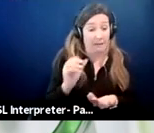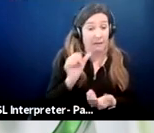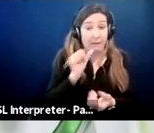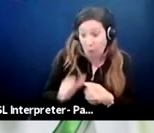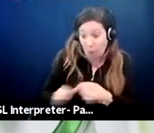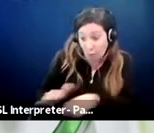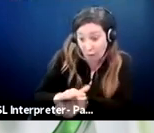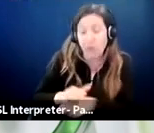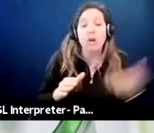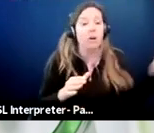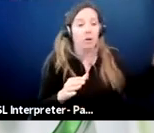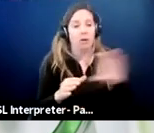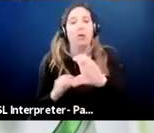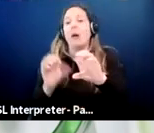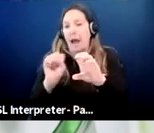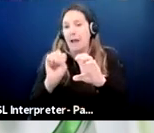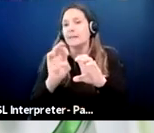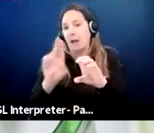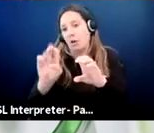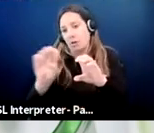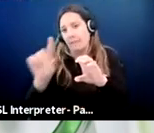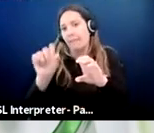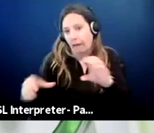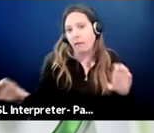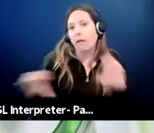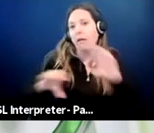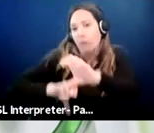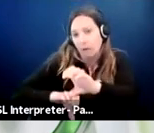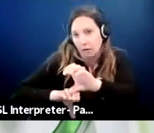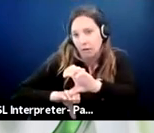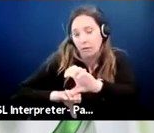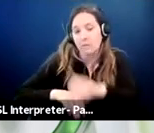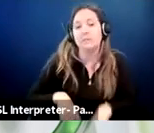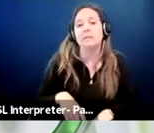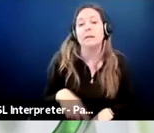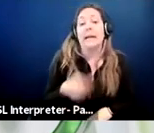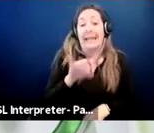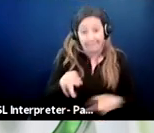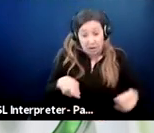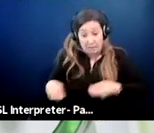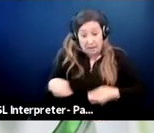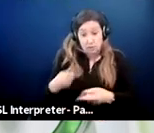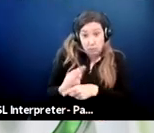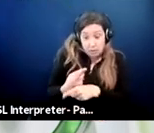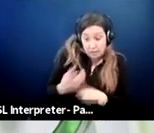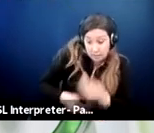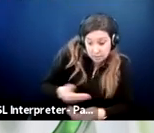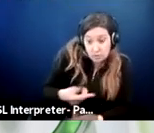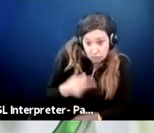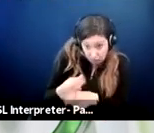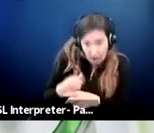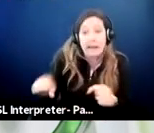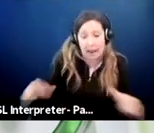of maximizing on R&D grants and the tax credit if managed correctly. So the biggest tip I can give you